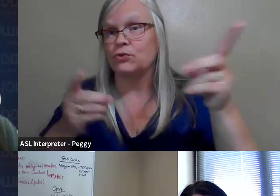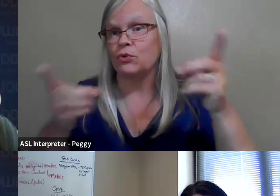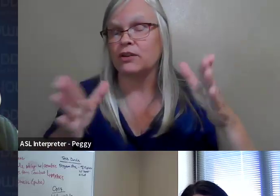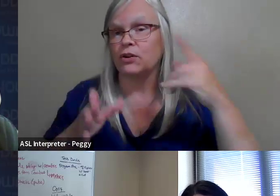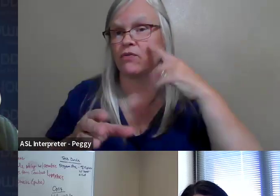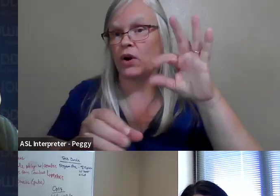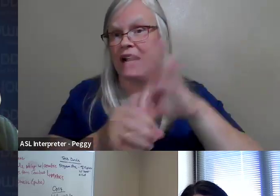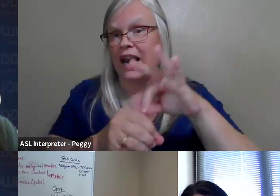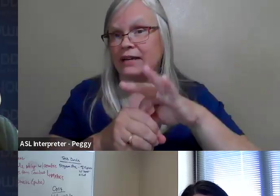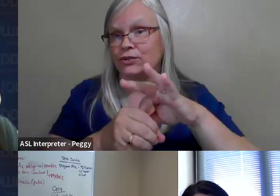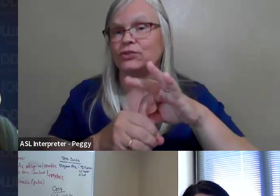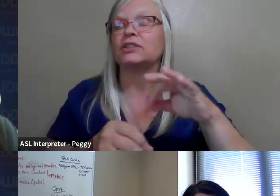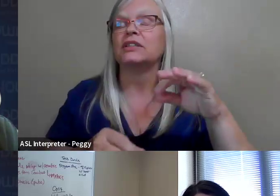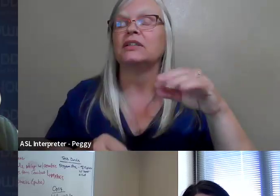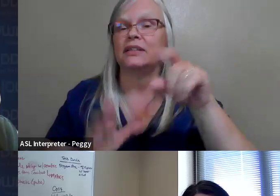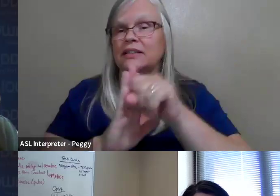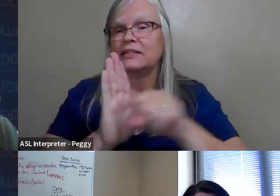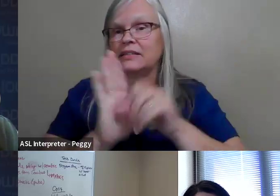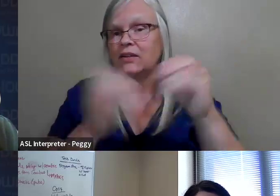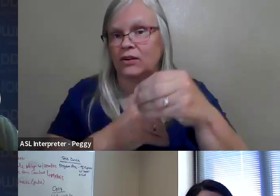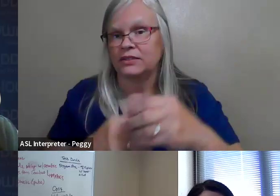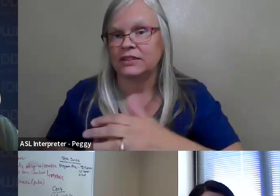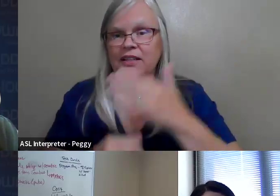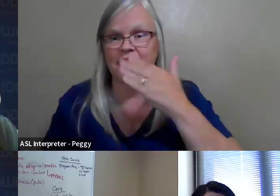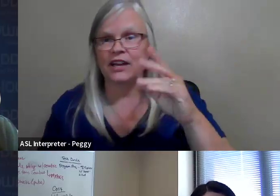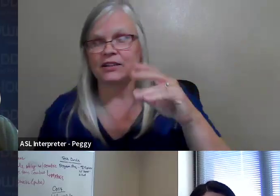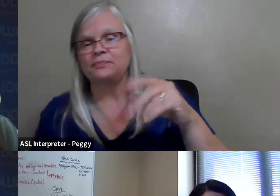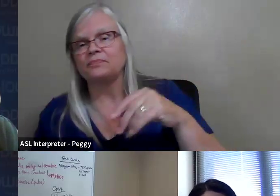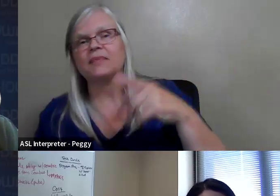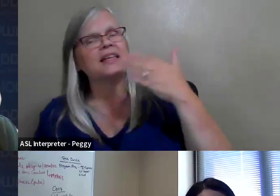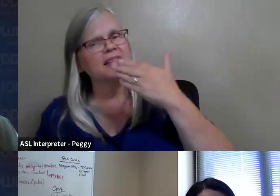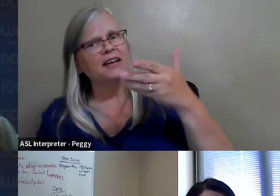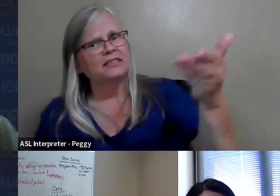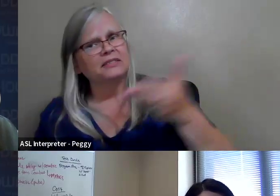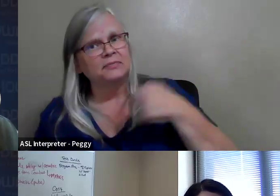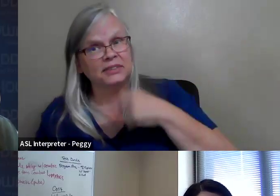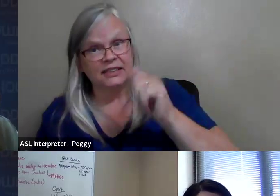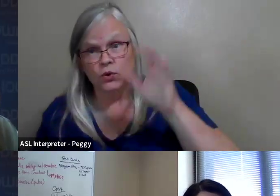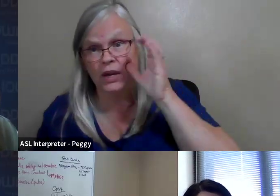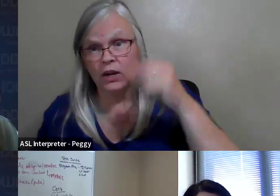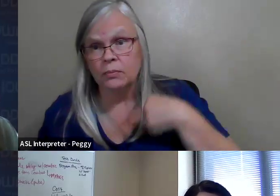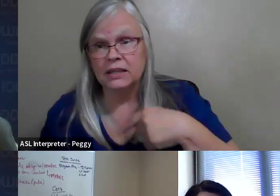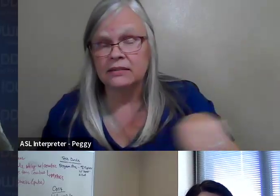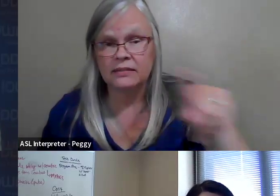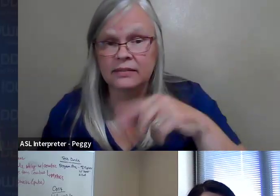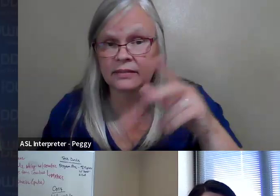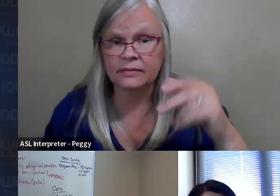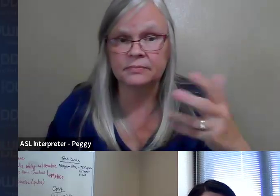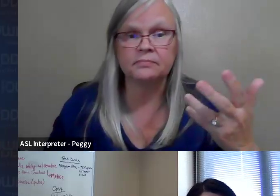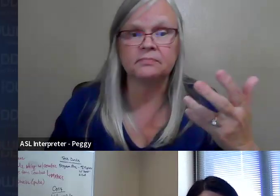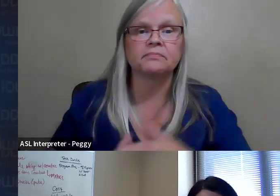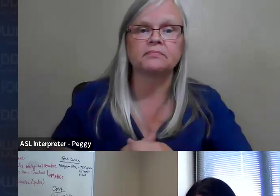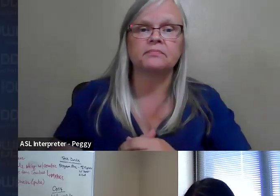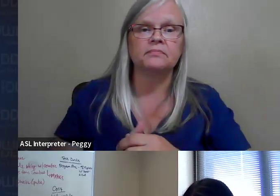the Secretary of State's office. Thanks for joining us, Bailey. Thank you so much for having me. Can everybody hear me?